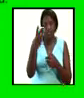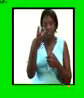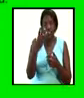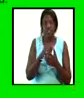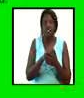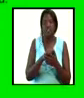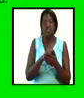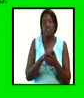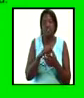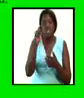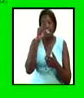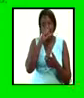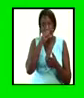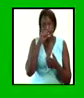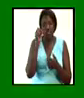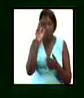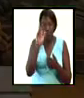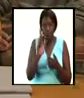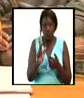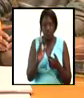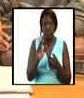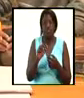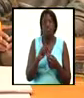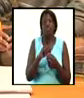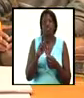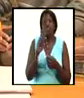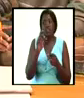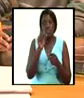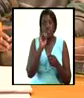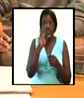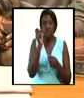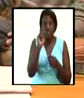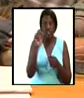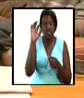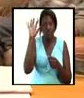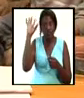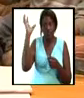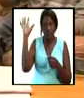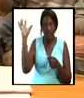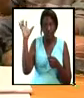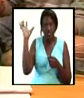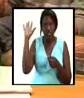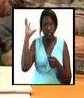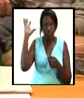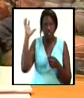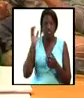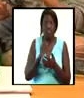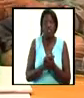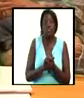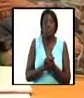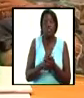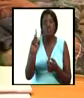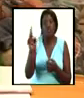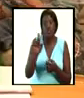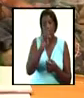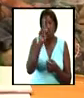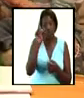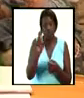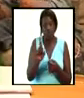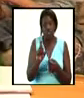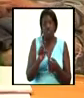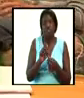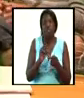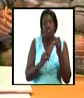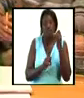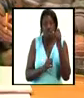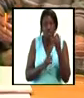colon follows the name of the speaker. 6th, question marks. That one I know. Question marks occurs